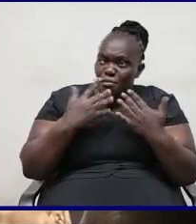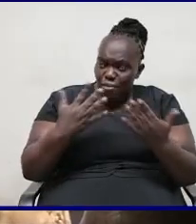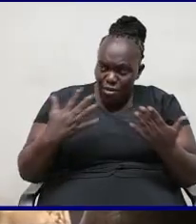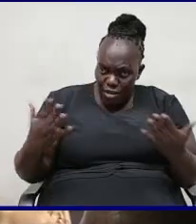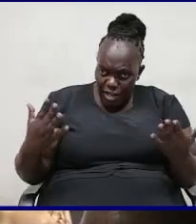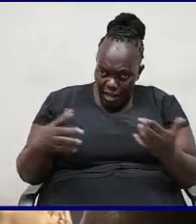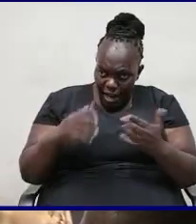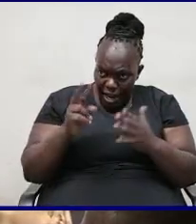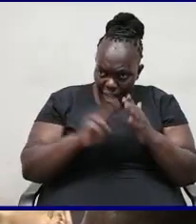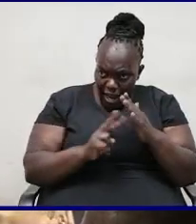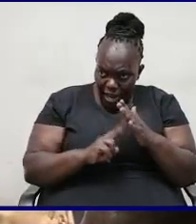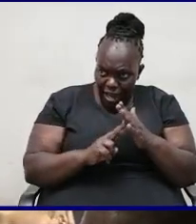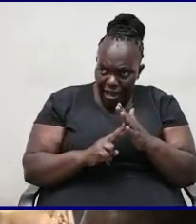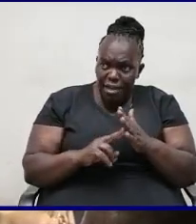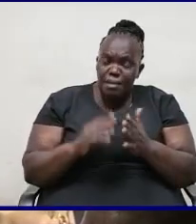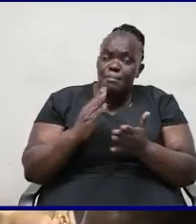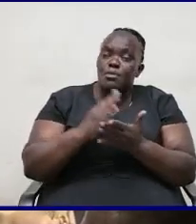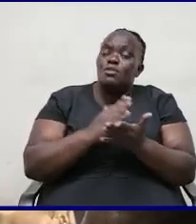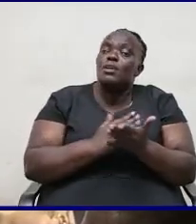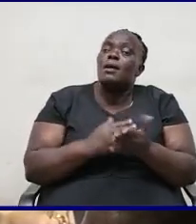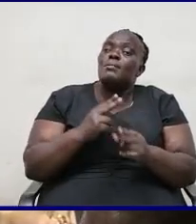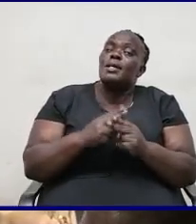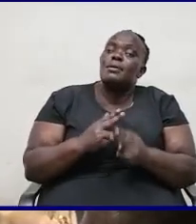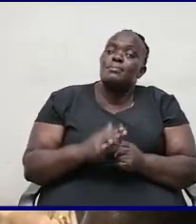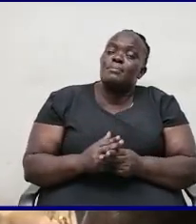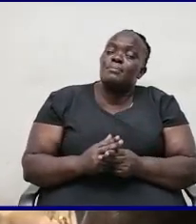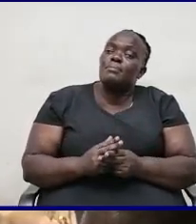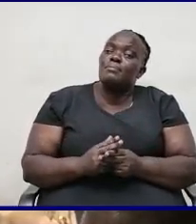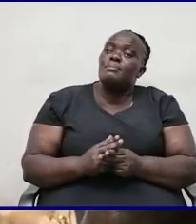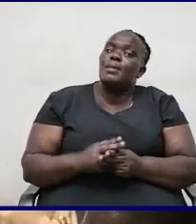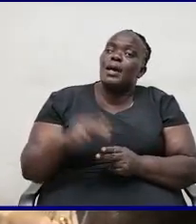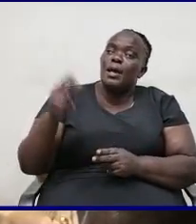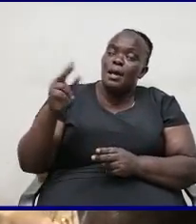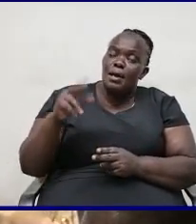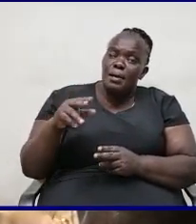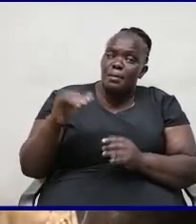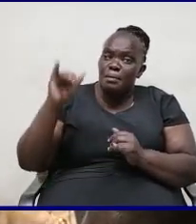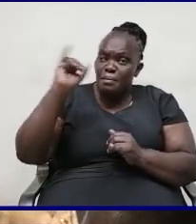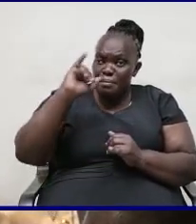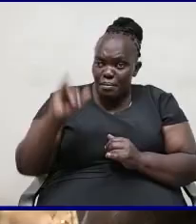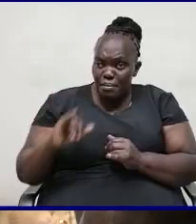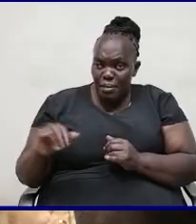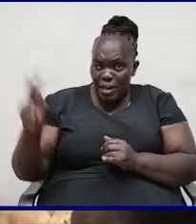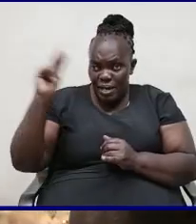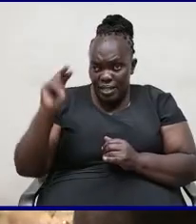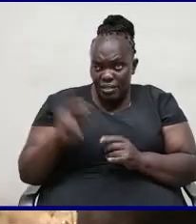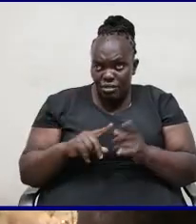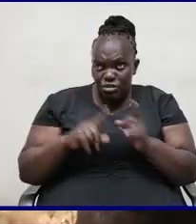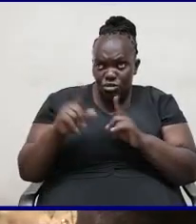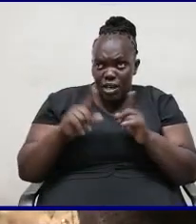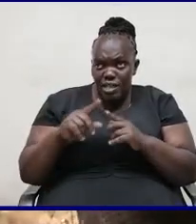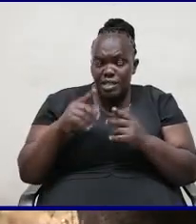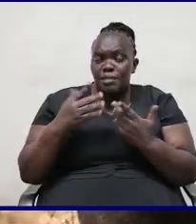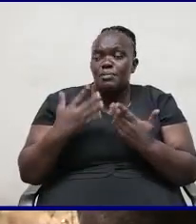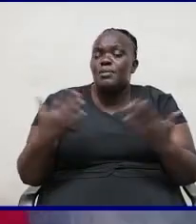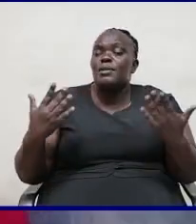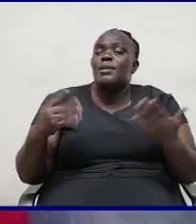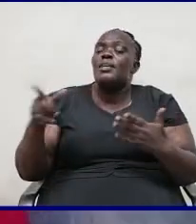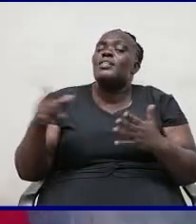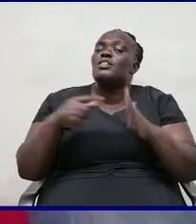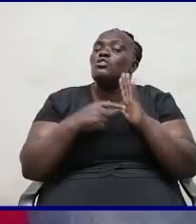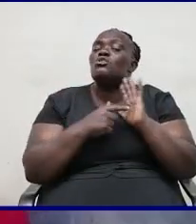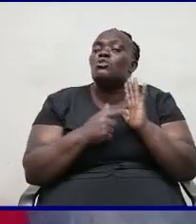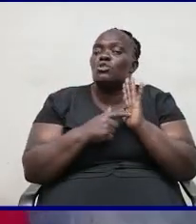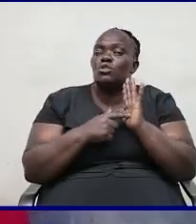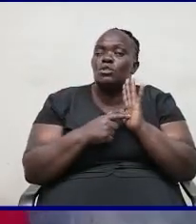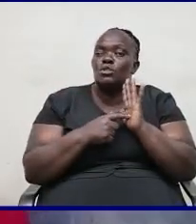products under the program called national mapping of national tourism products. What this